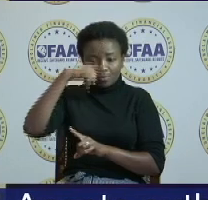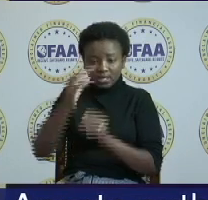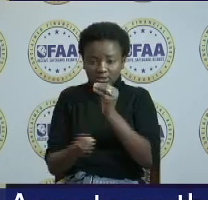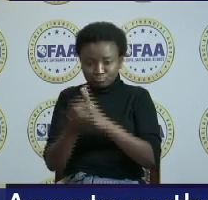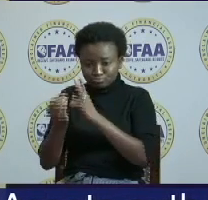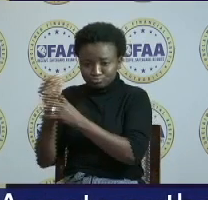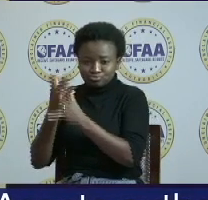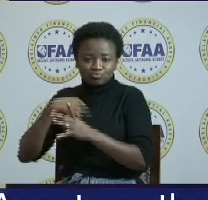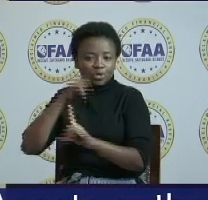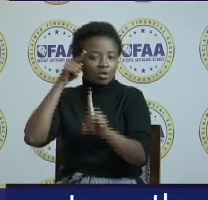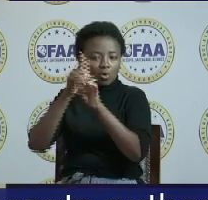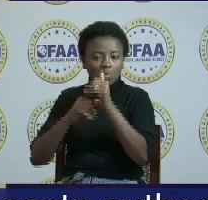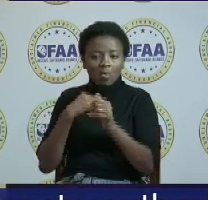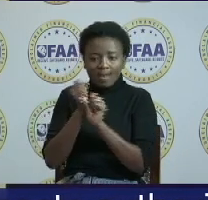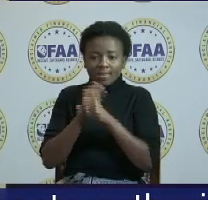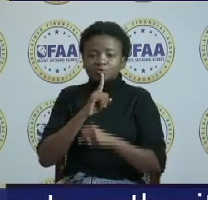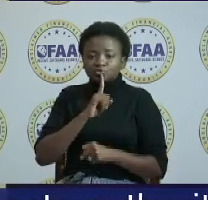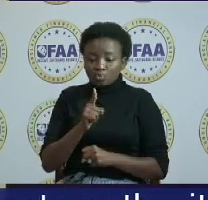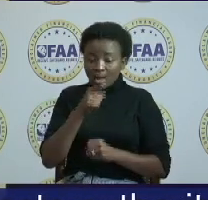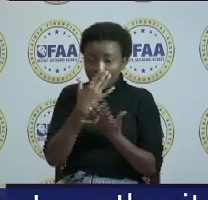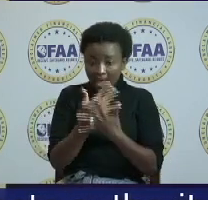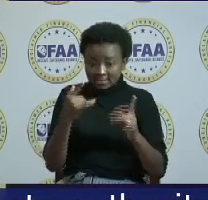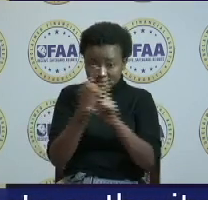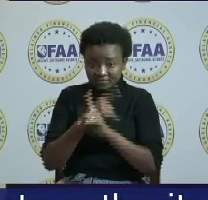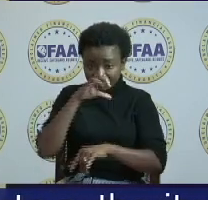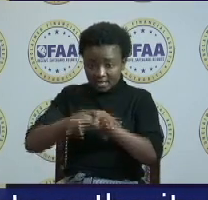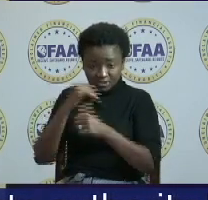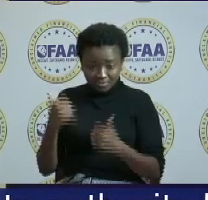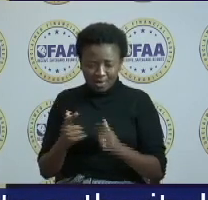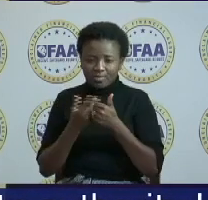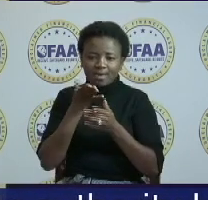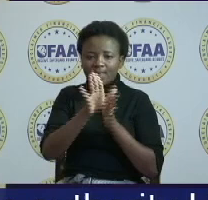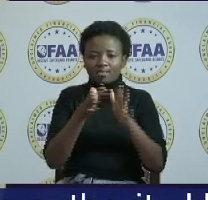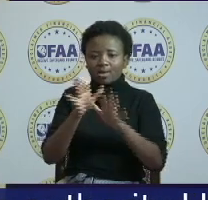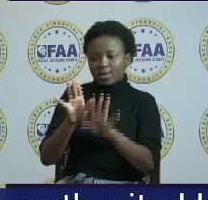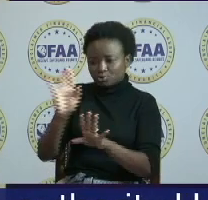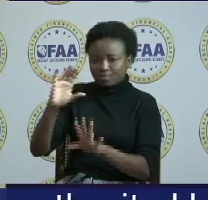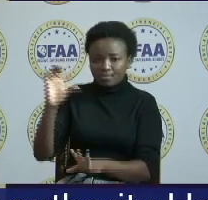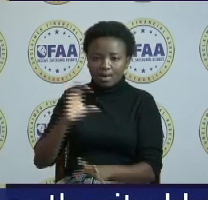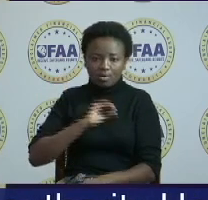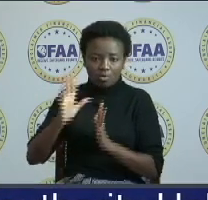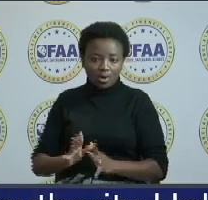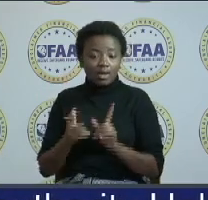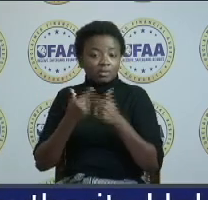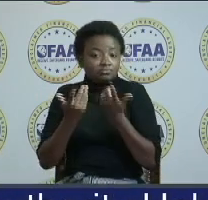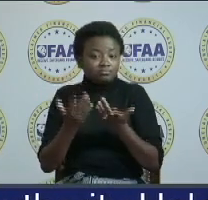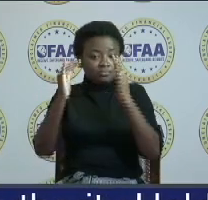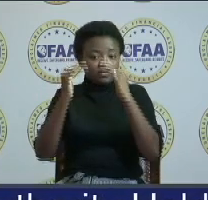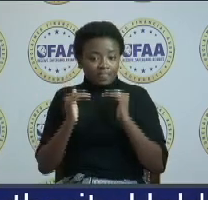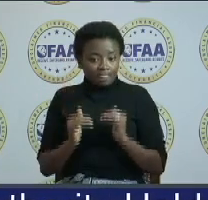that unclaimed assets are returned to their rightful owners. So right now I'd like to jump into the second poll